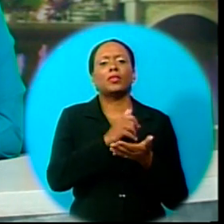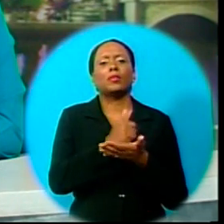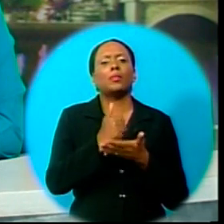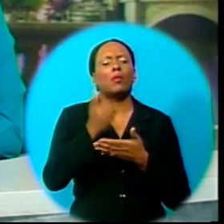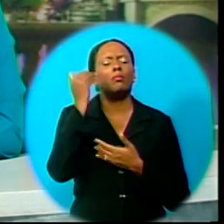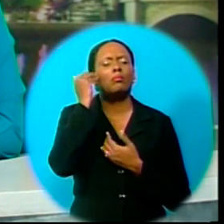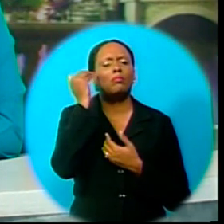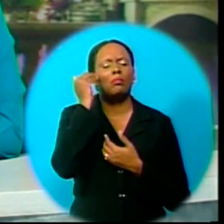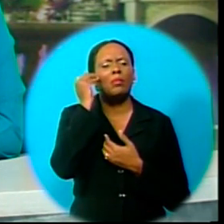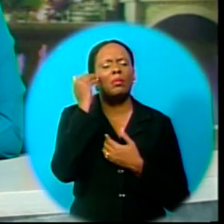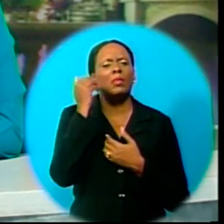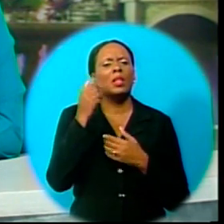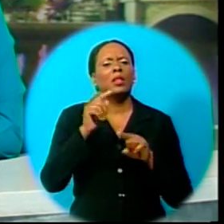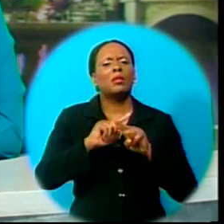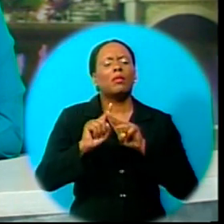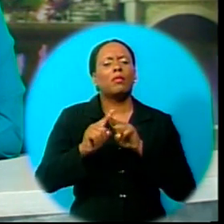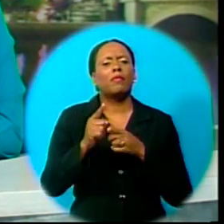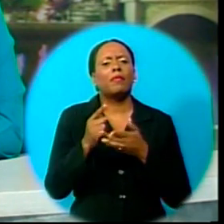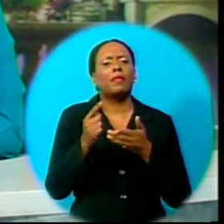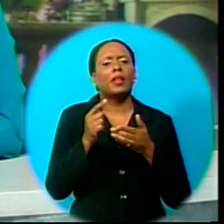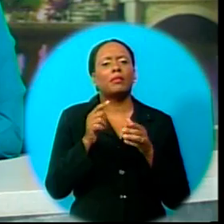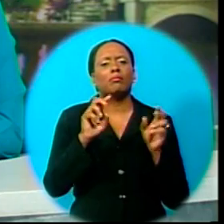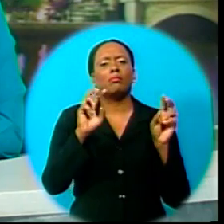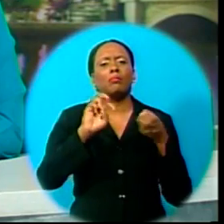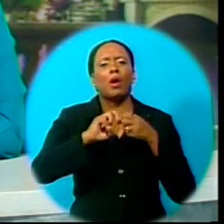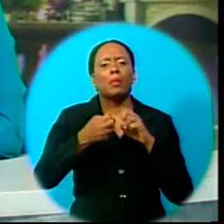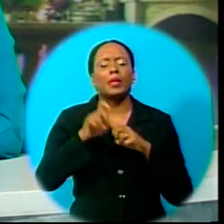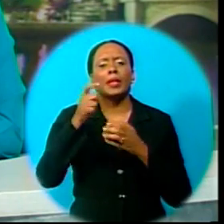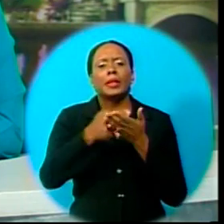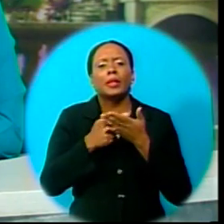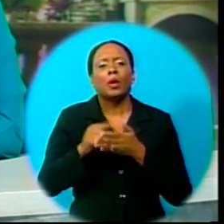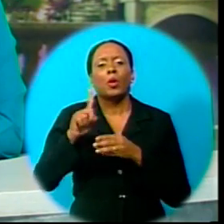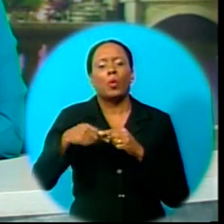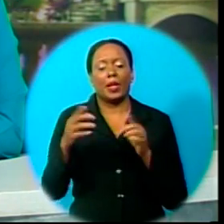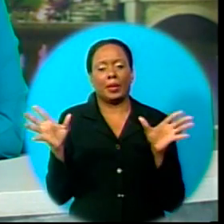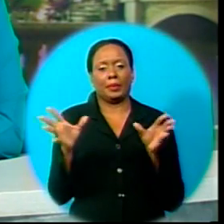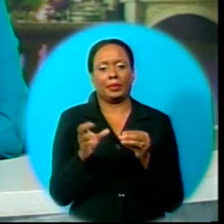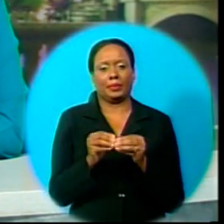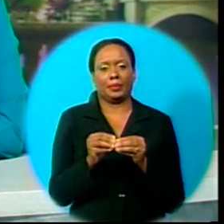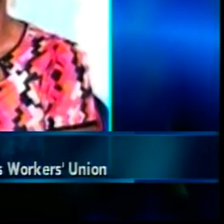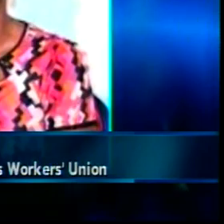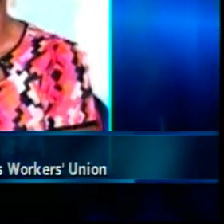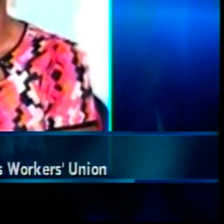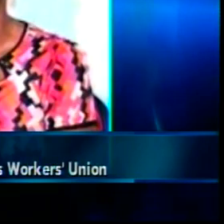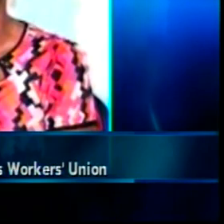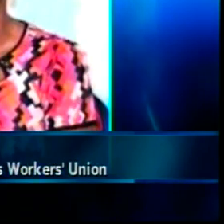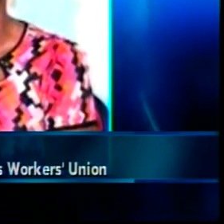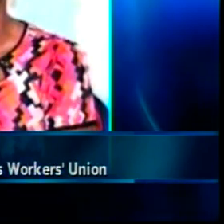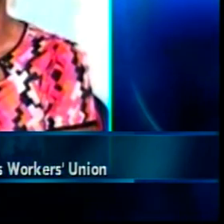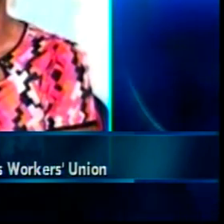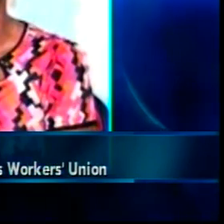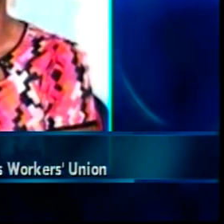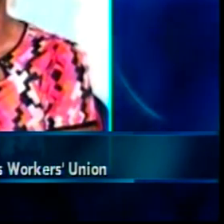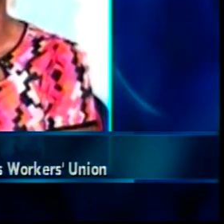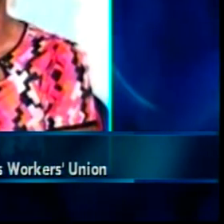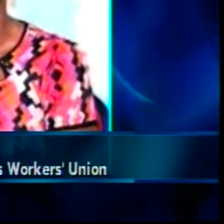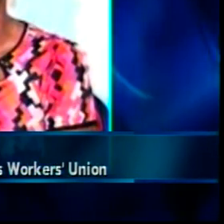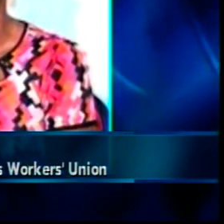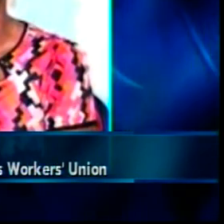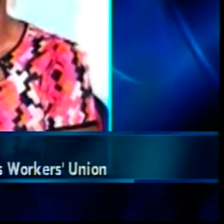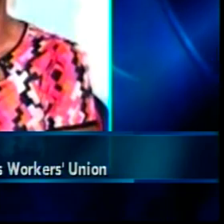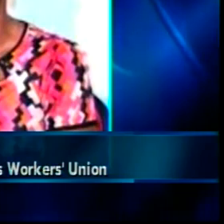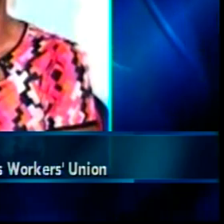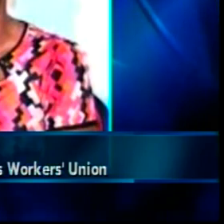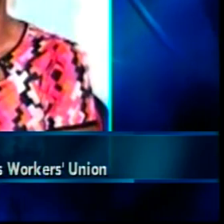central bank is aware there are outstanding issues to be addressed when the two sides meet. We had hoped that we would have been able to meet earlier